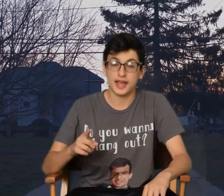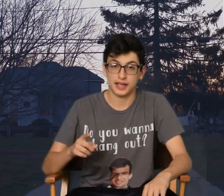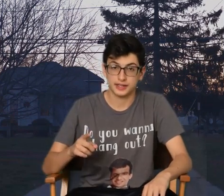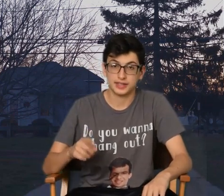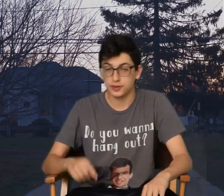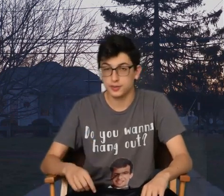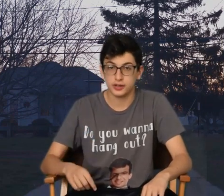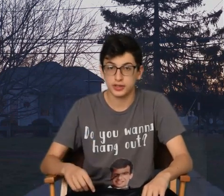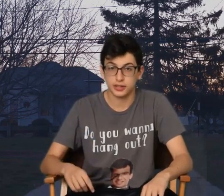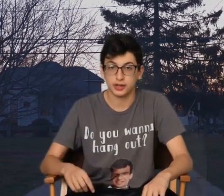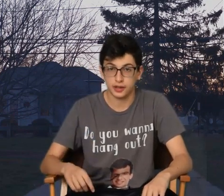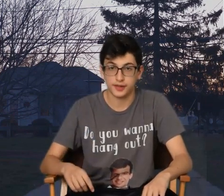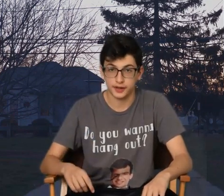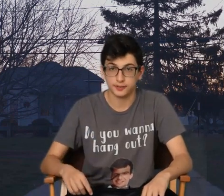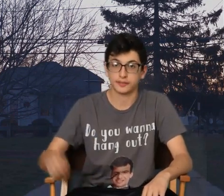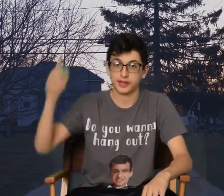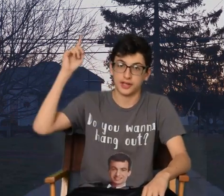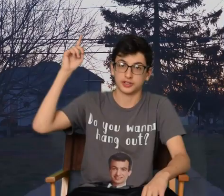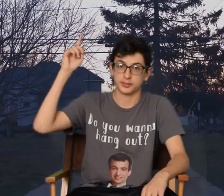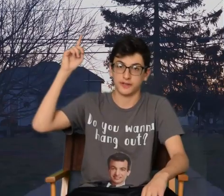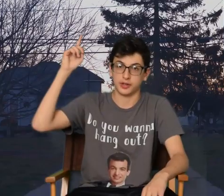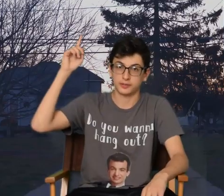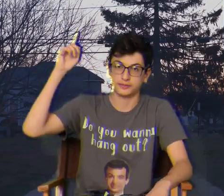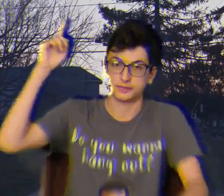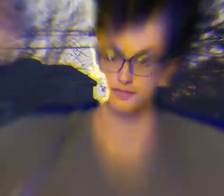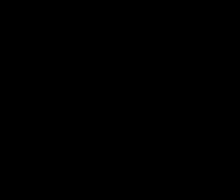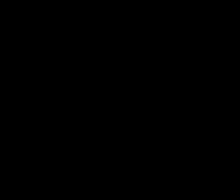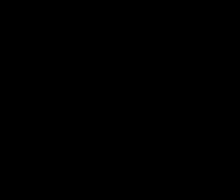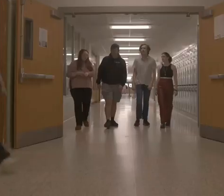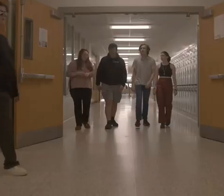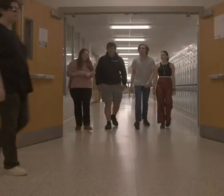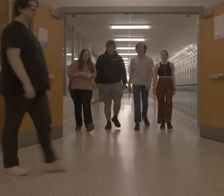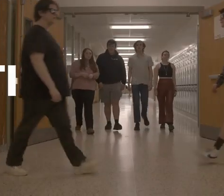down Friday, 10th period, to the Little Theater. Here's a preview.